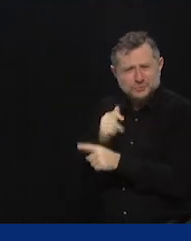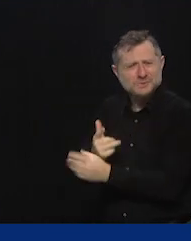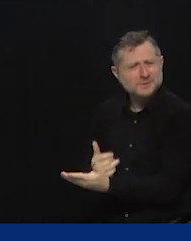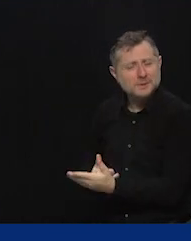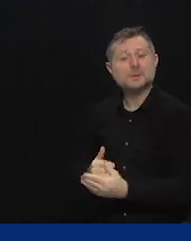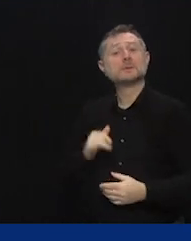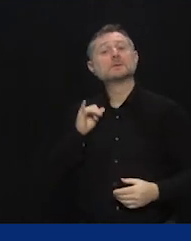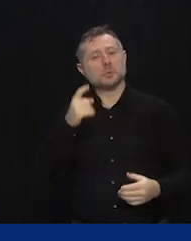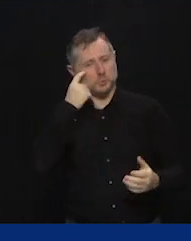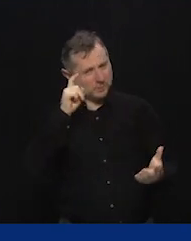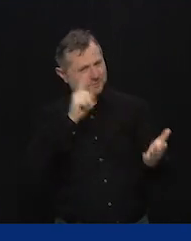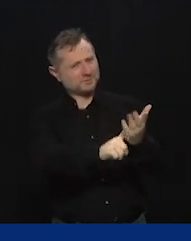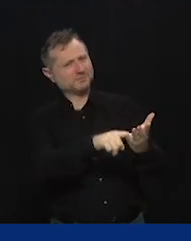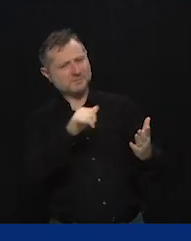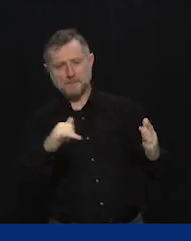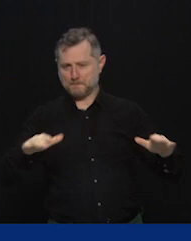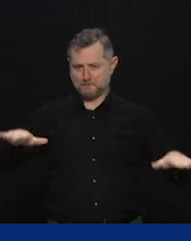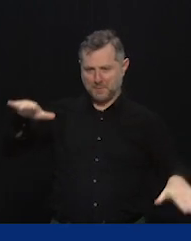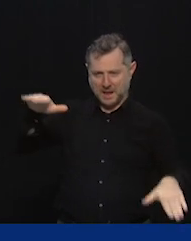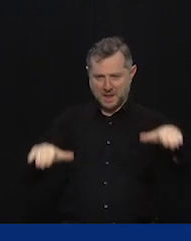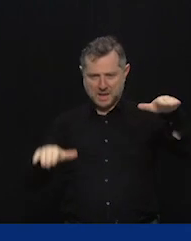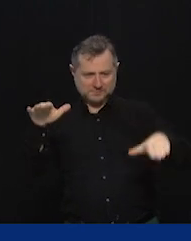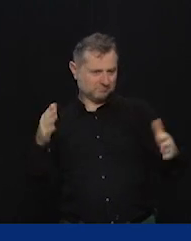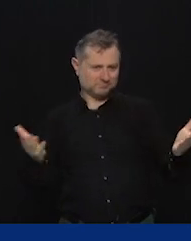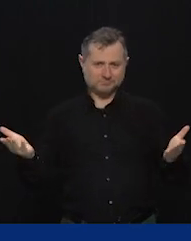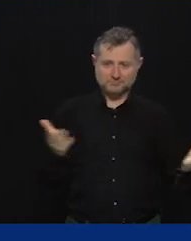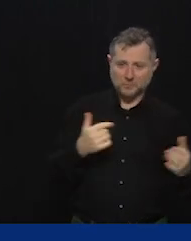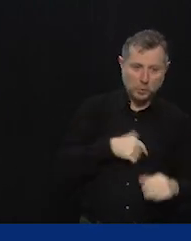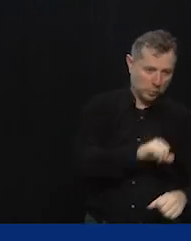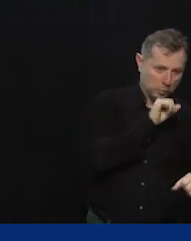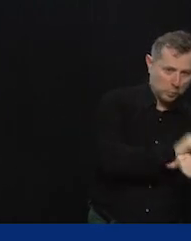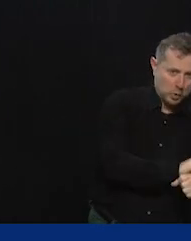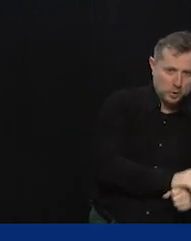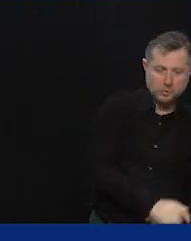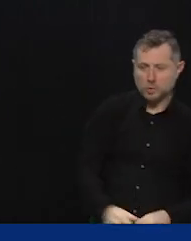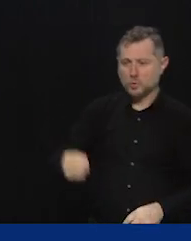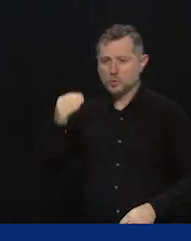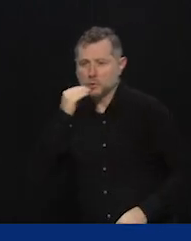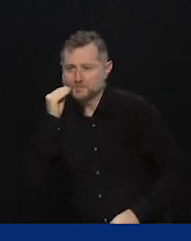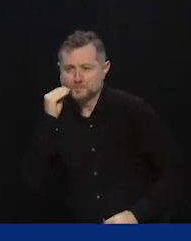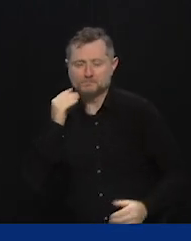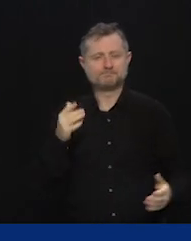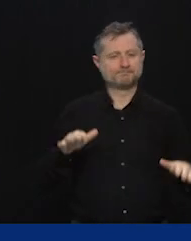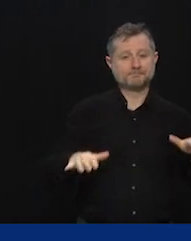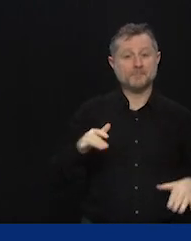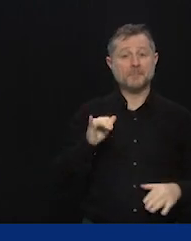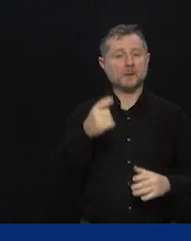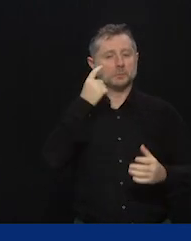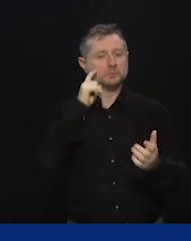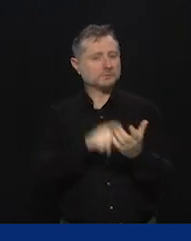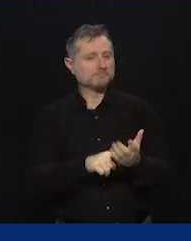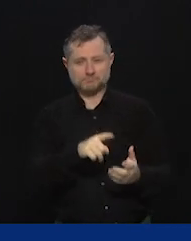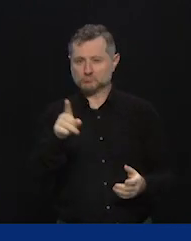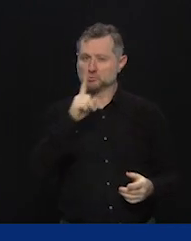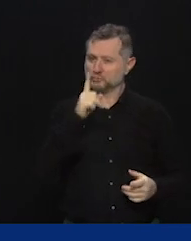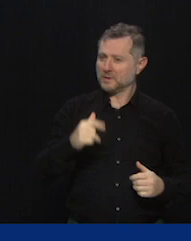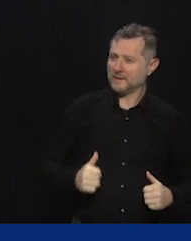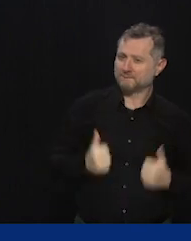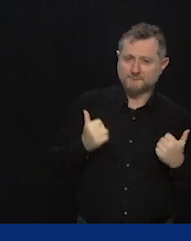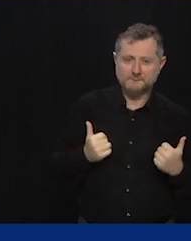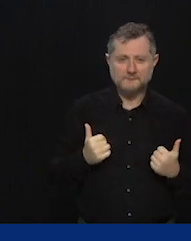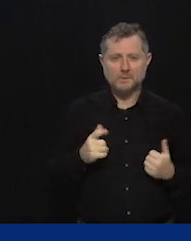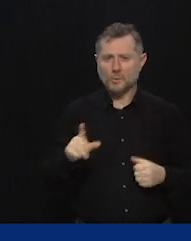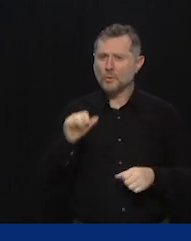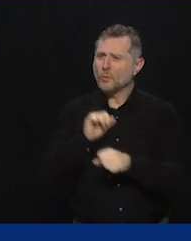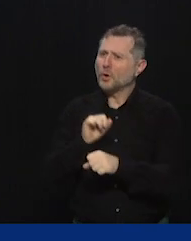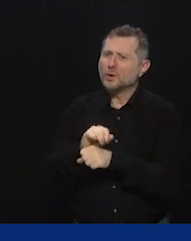of workforce and work front and home front, and to recognize the realities of the working families out there in the state. That's